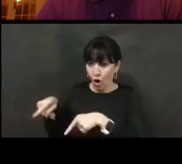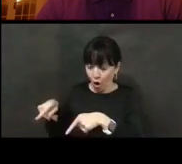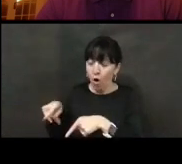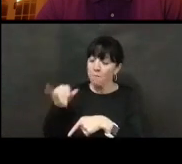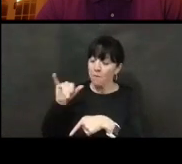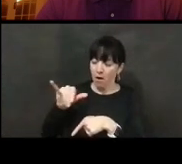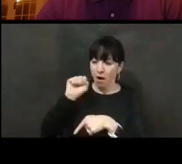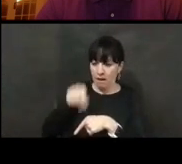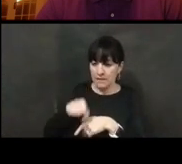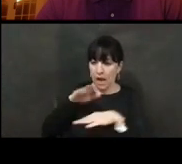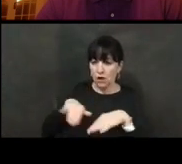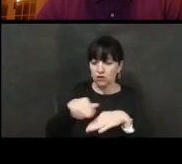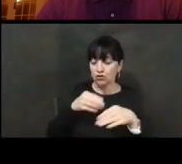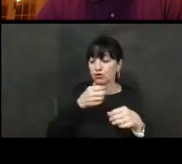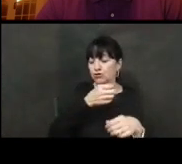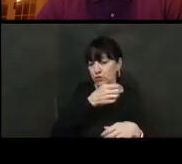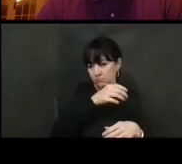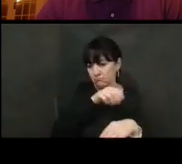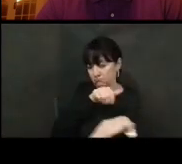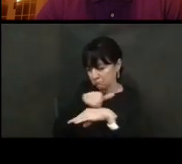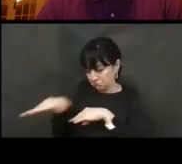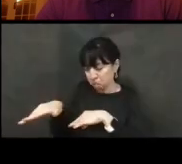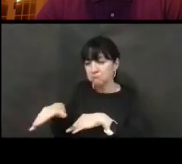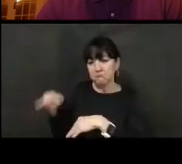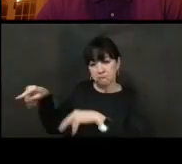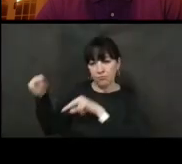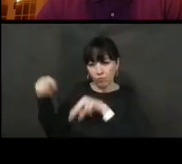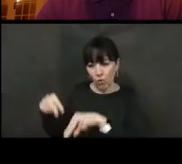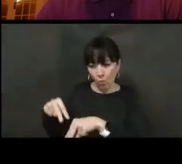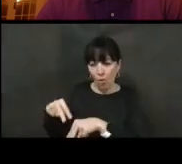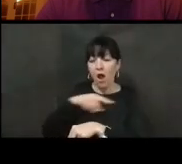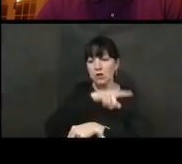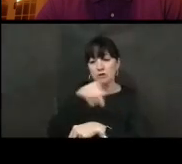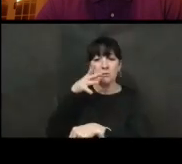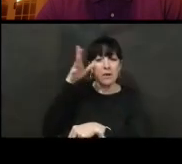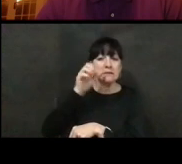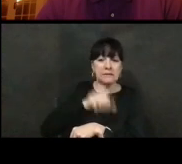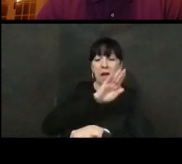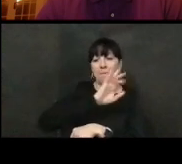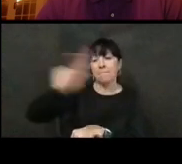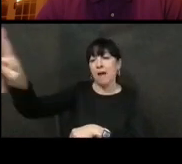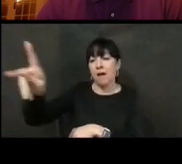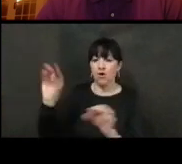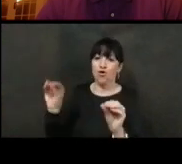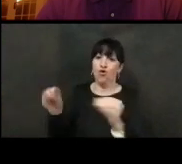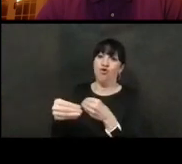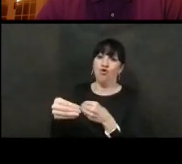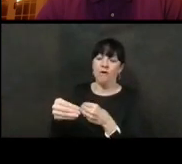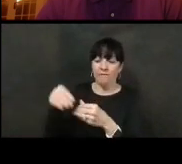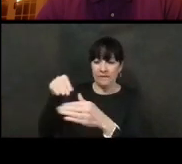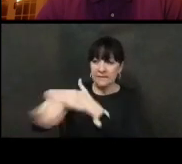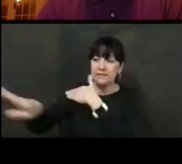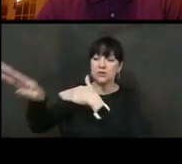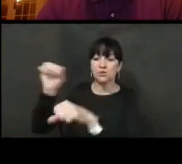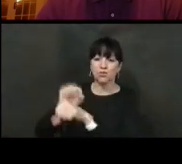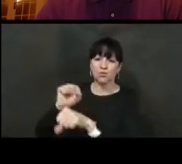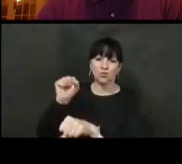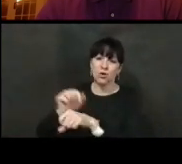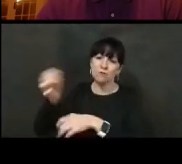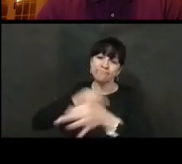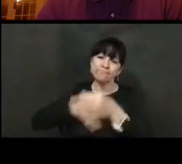Thank you, Damian. Dr. Rattay, this is probably for you. LaShawn Ward asks, how can